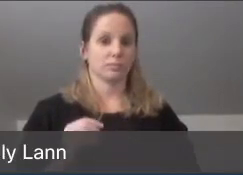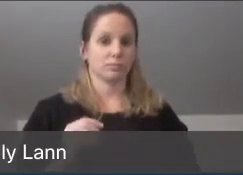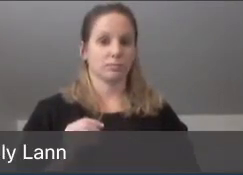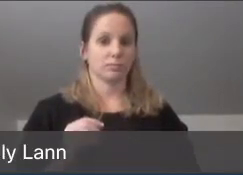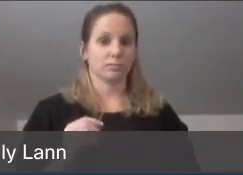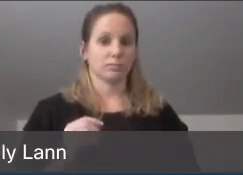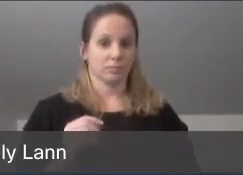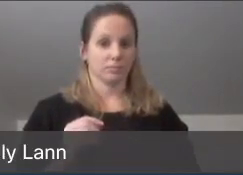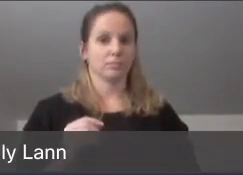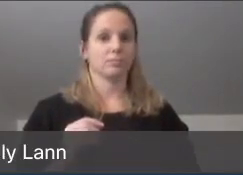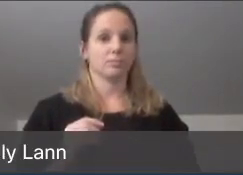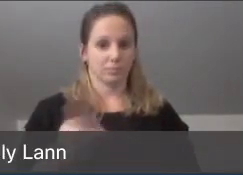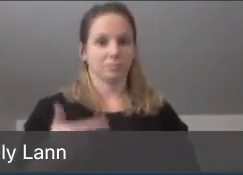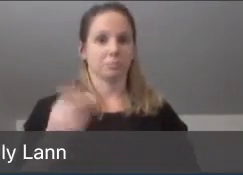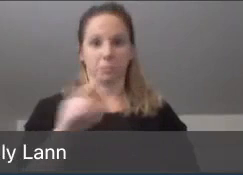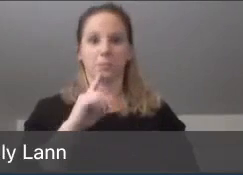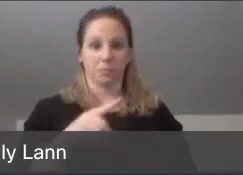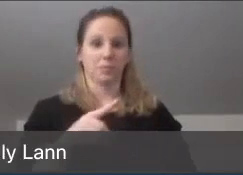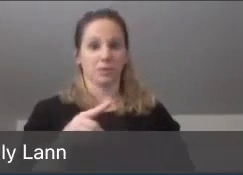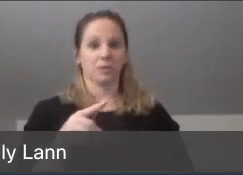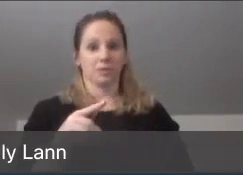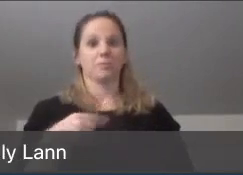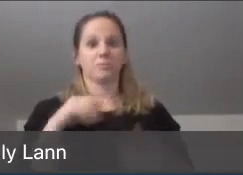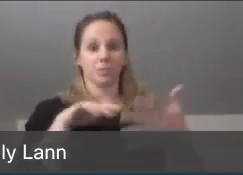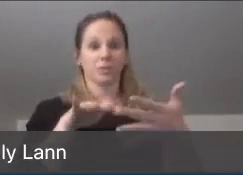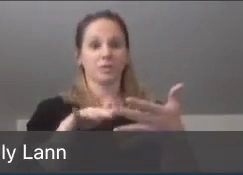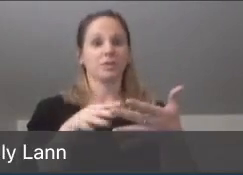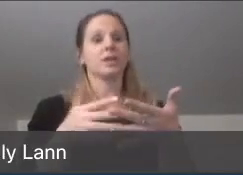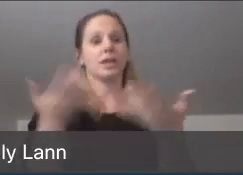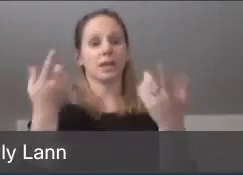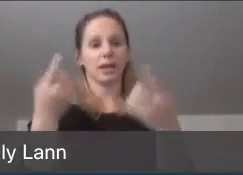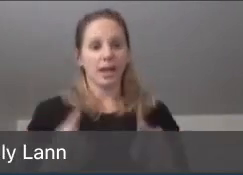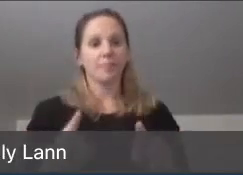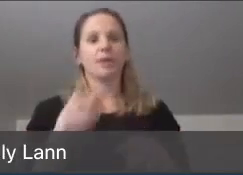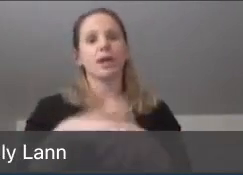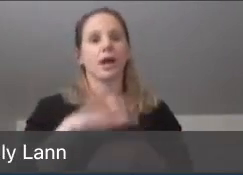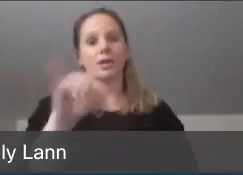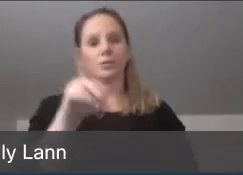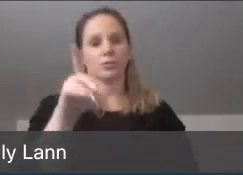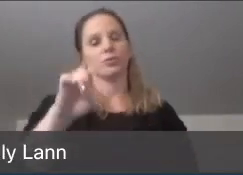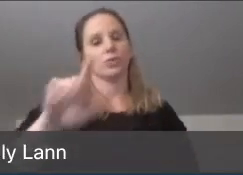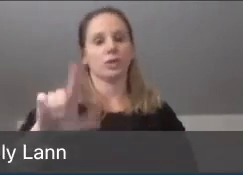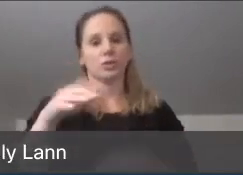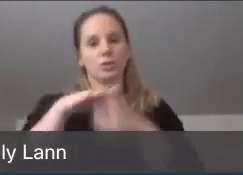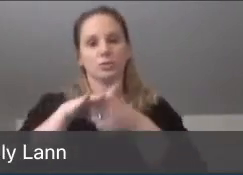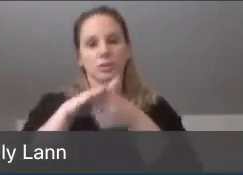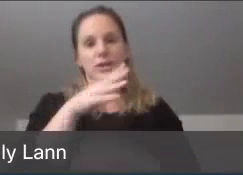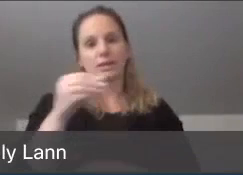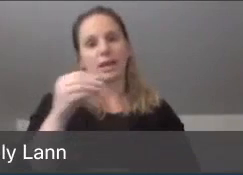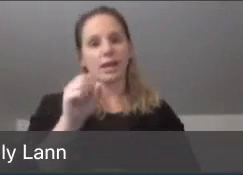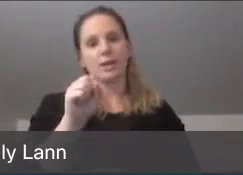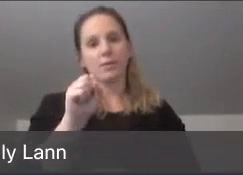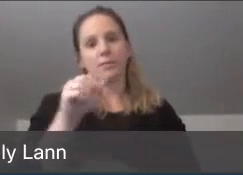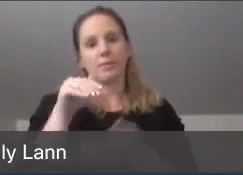There was a study recently done on judicial stress and resiliency, and it's really important to